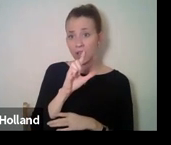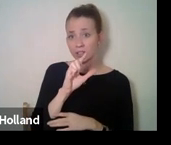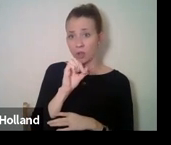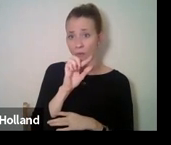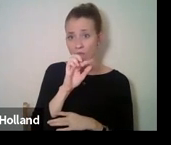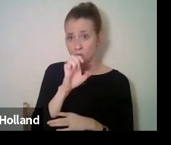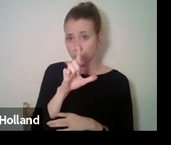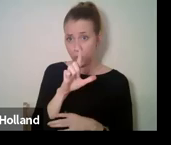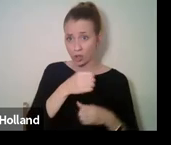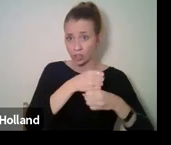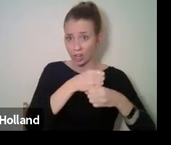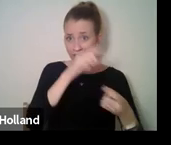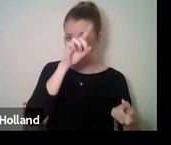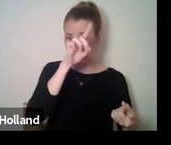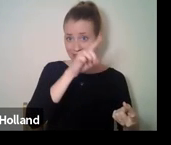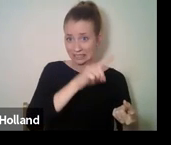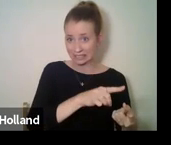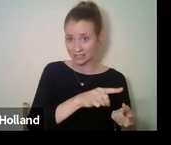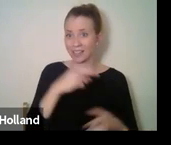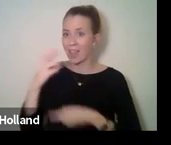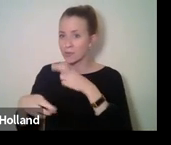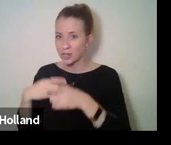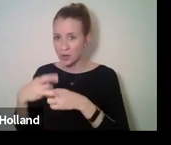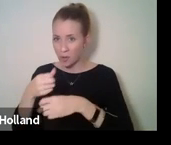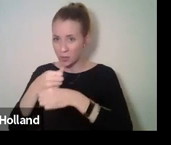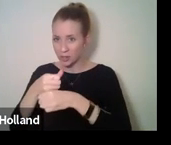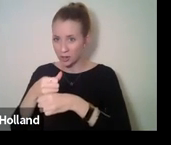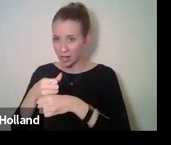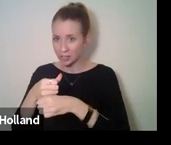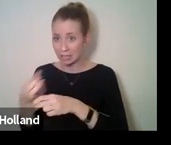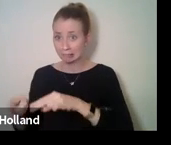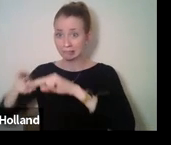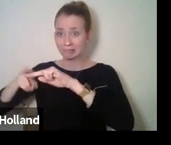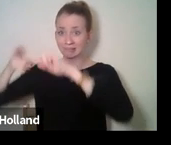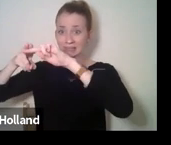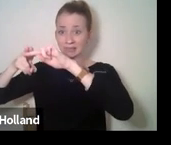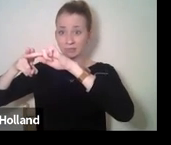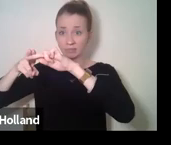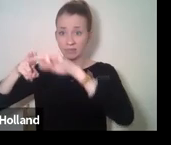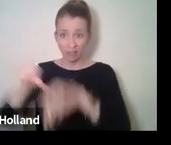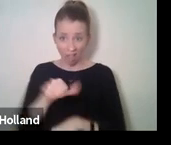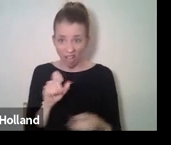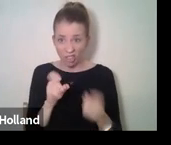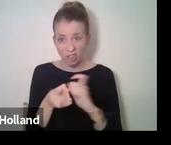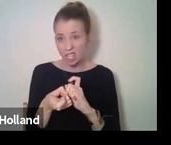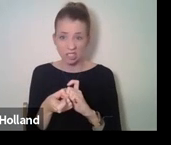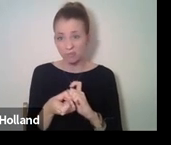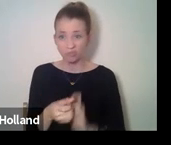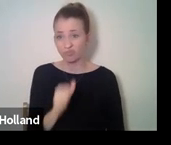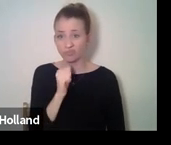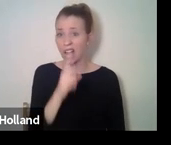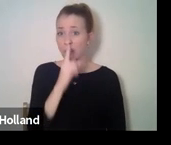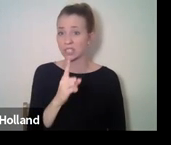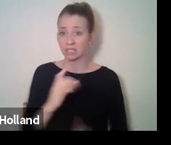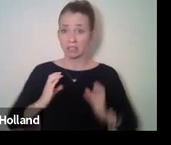the renewable generation will grow. Nothing else really changes, especially for the